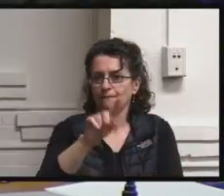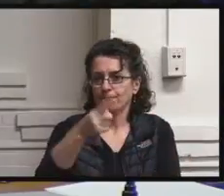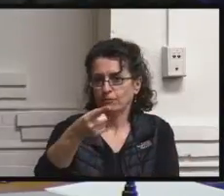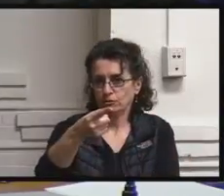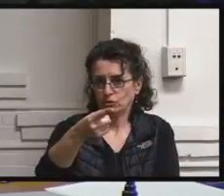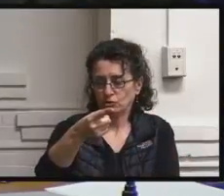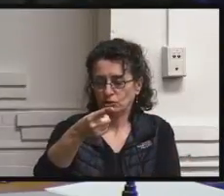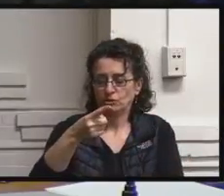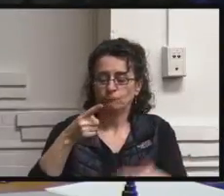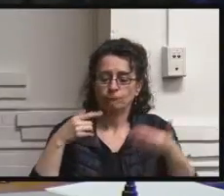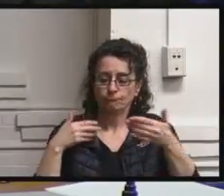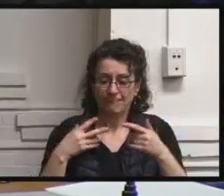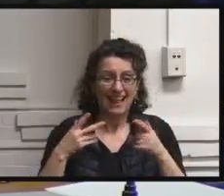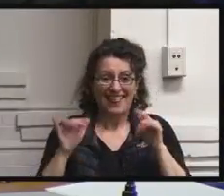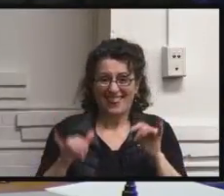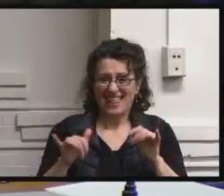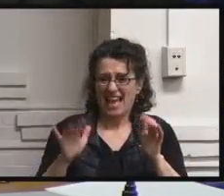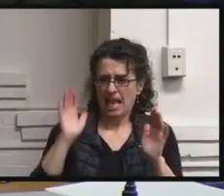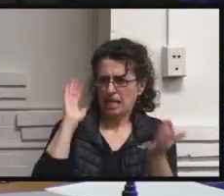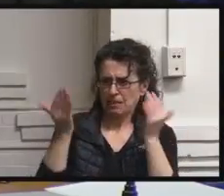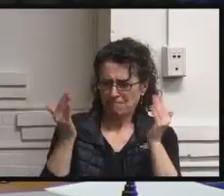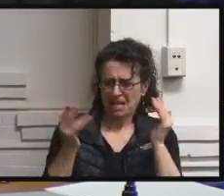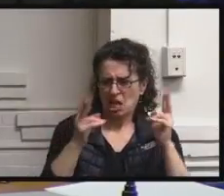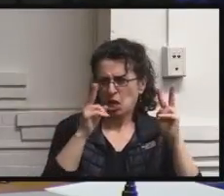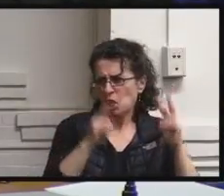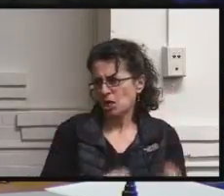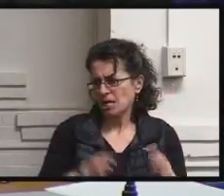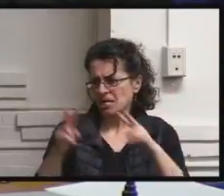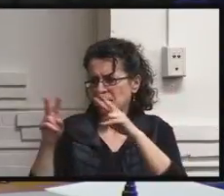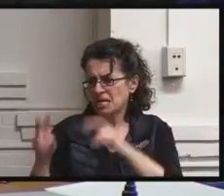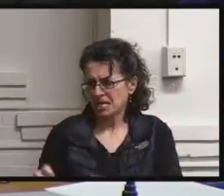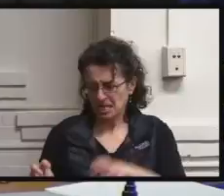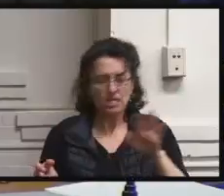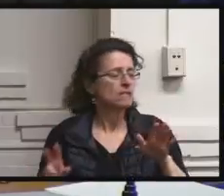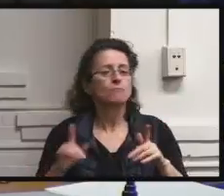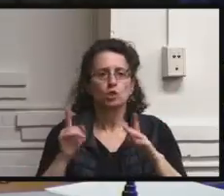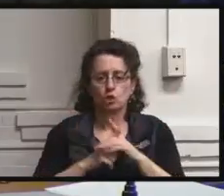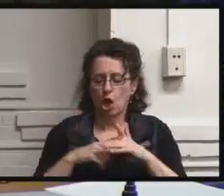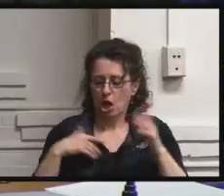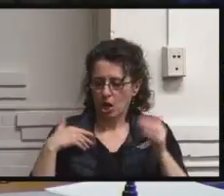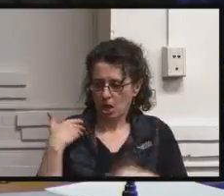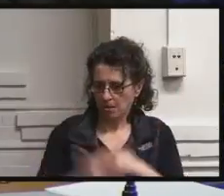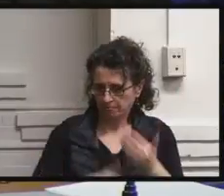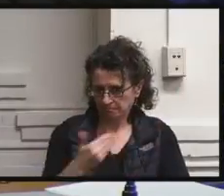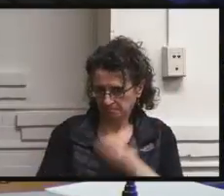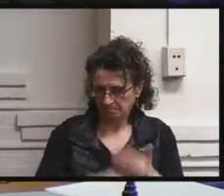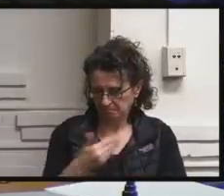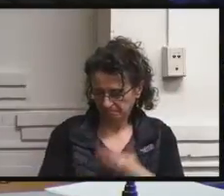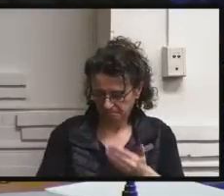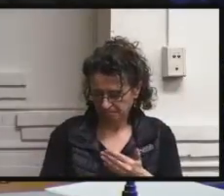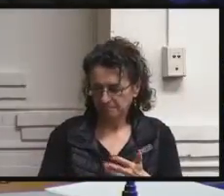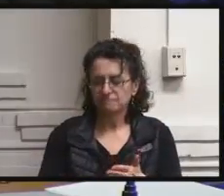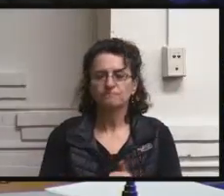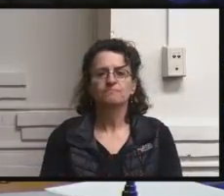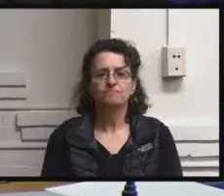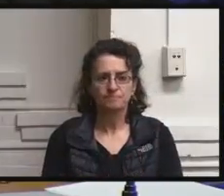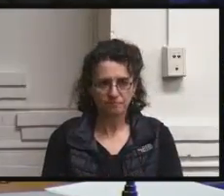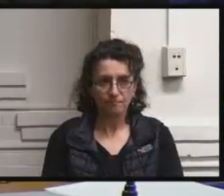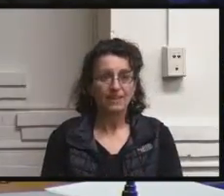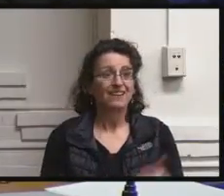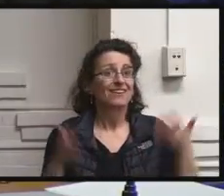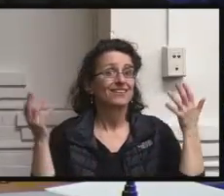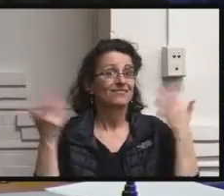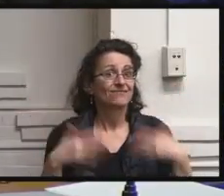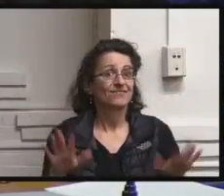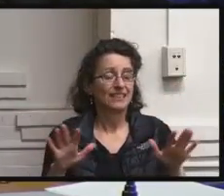analyzing and then analyzing the current set of accounts and operations of the district and then creating